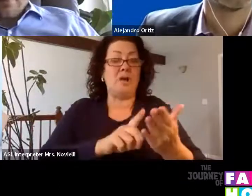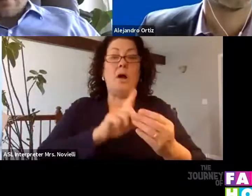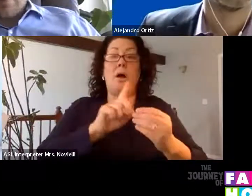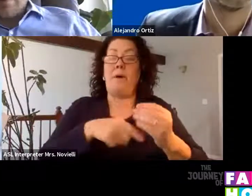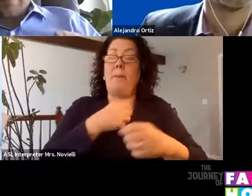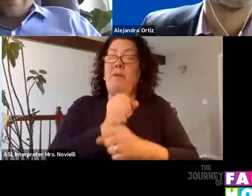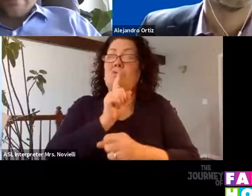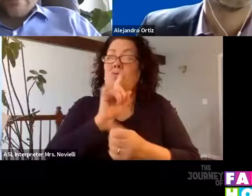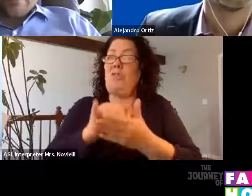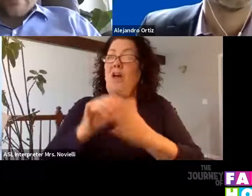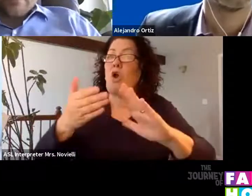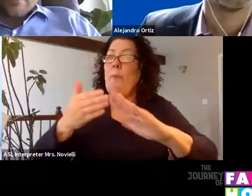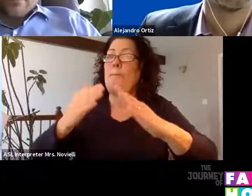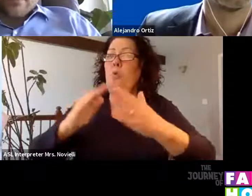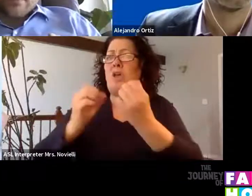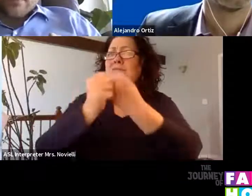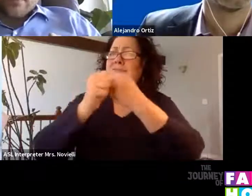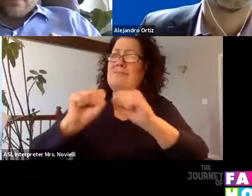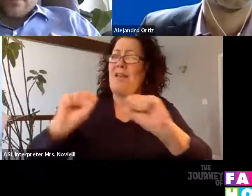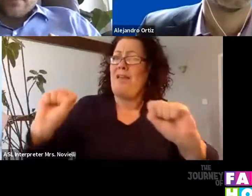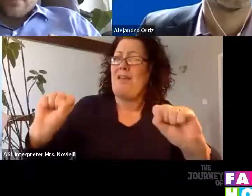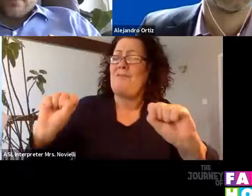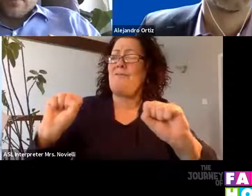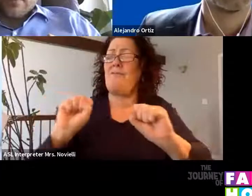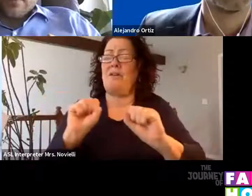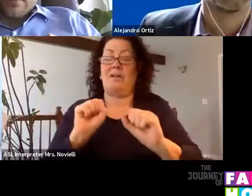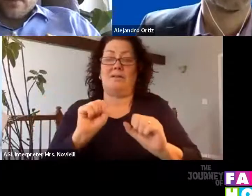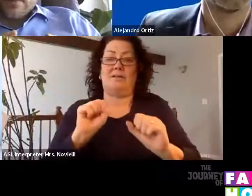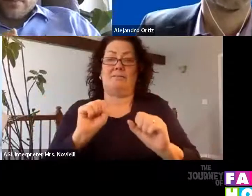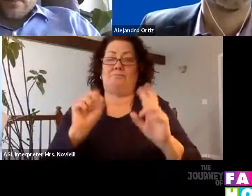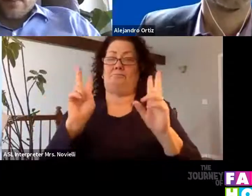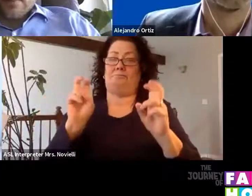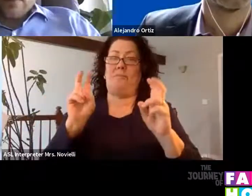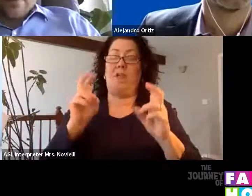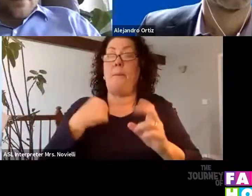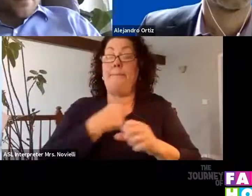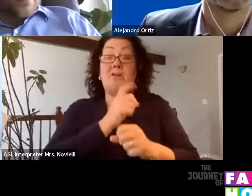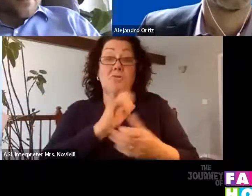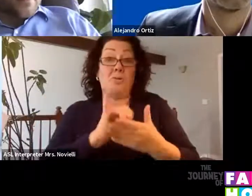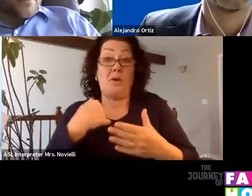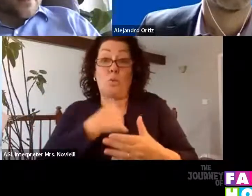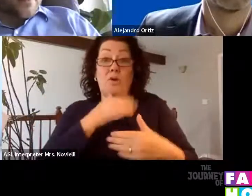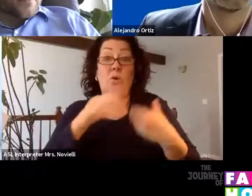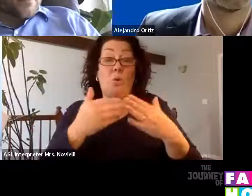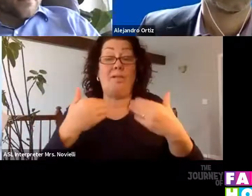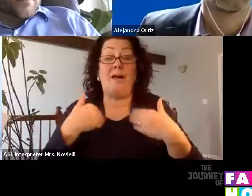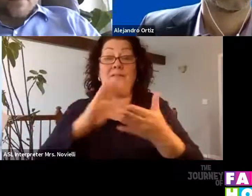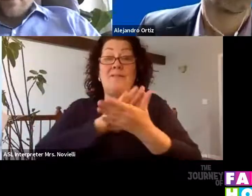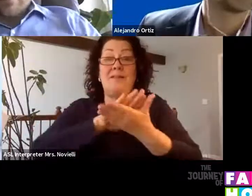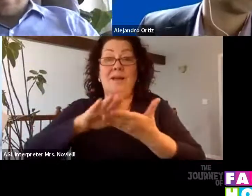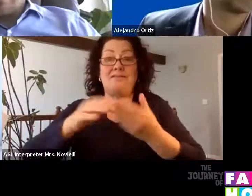making sure the communities are safe or secure, or, kind of making sure that we all have a nice, safe,